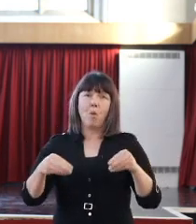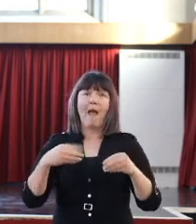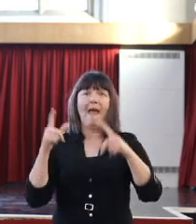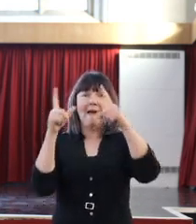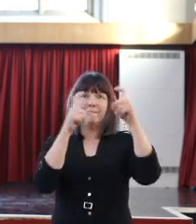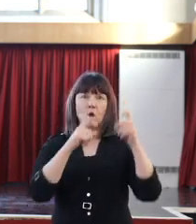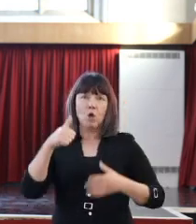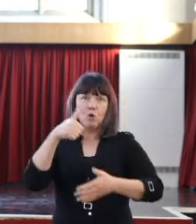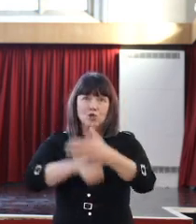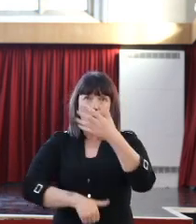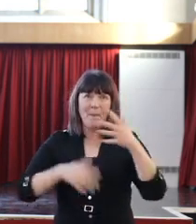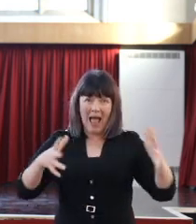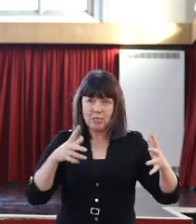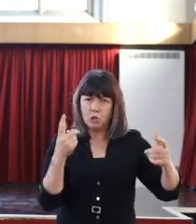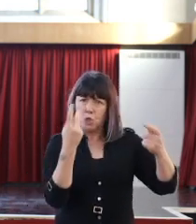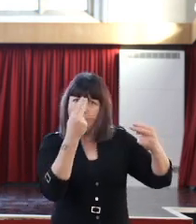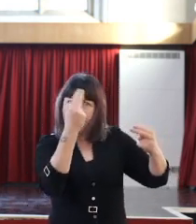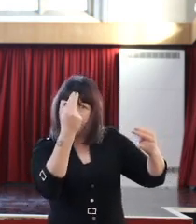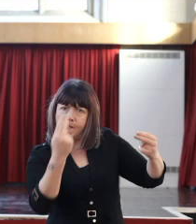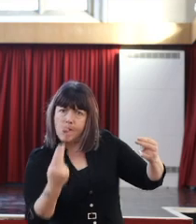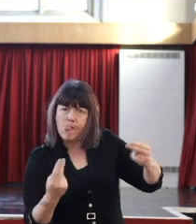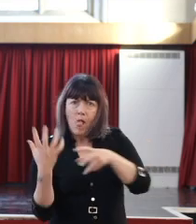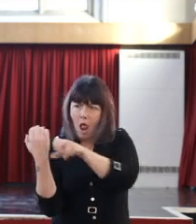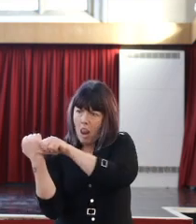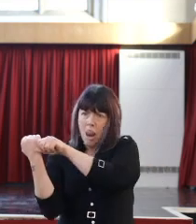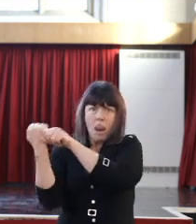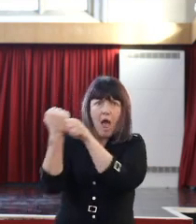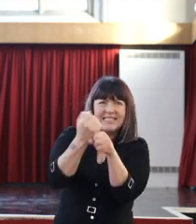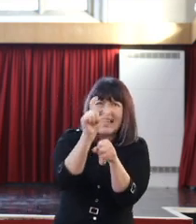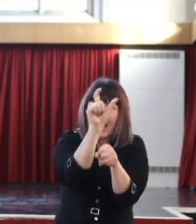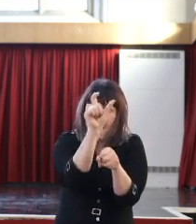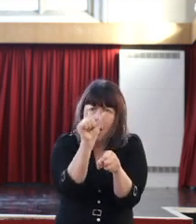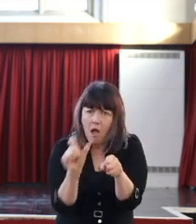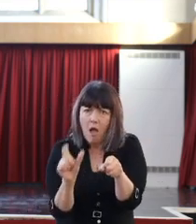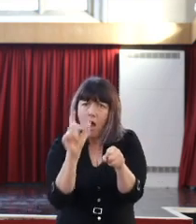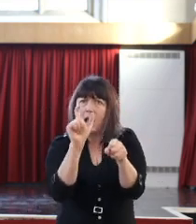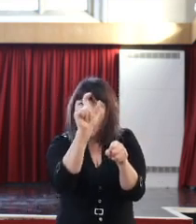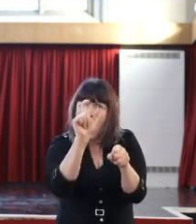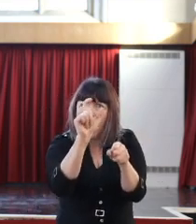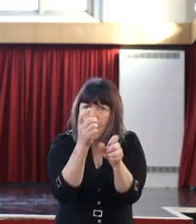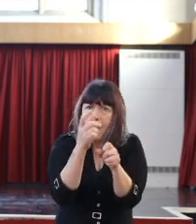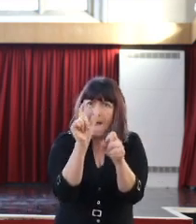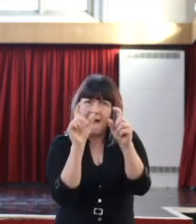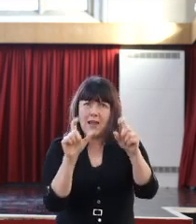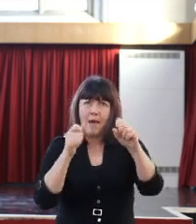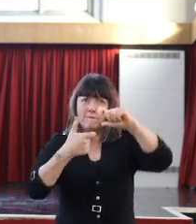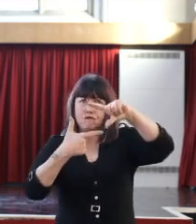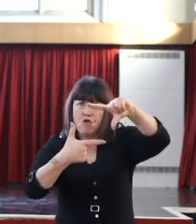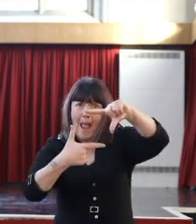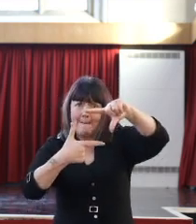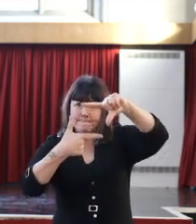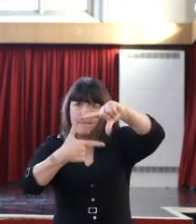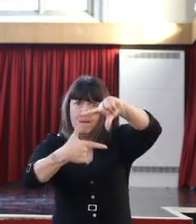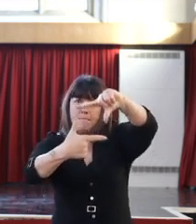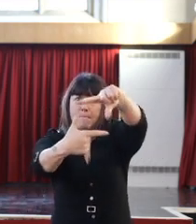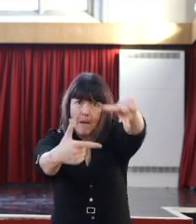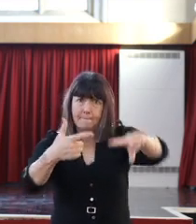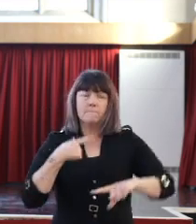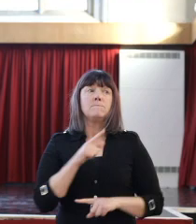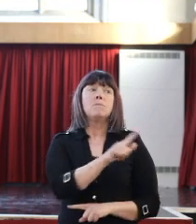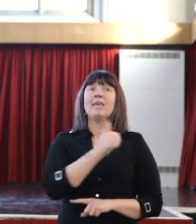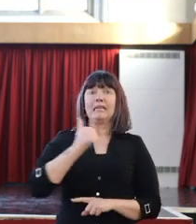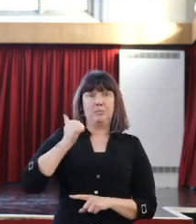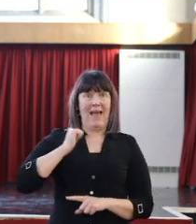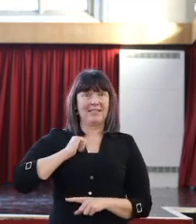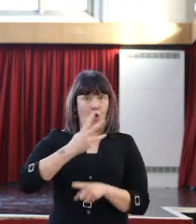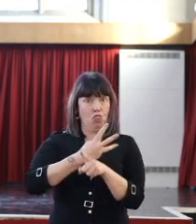lightsaber, color it in, move to the next frame, draw the lightsaber, color it in. He thought it was going to take about 3 weeks for him to do, and Josh